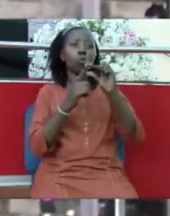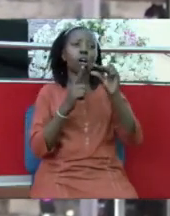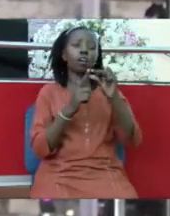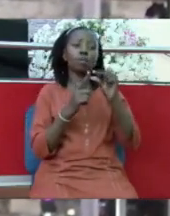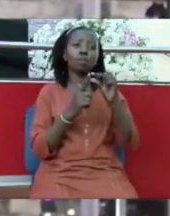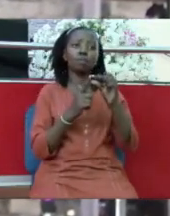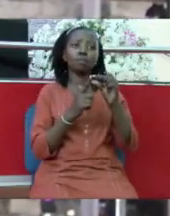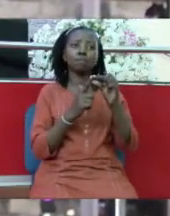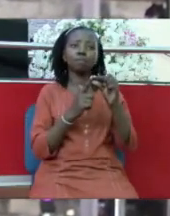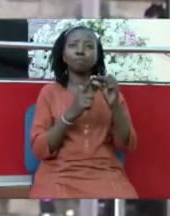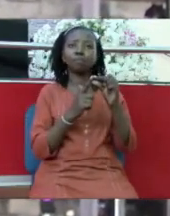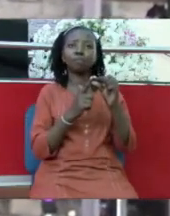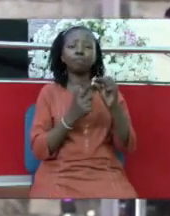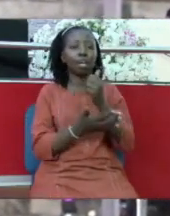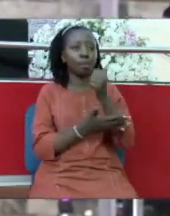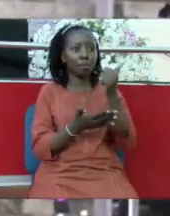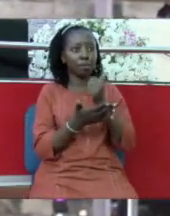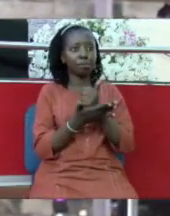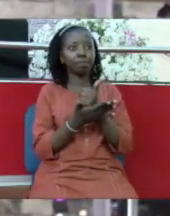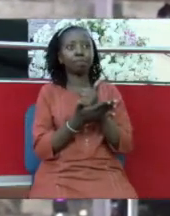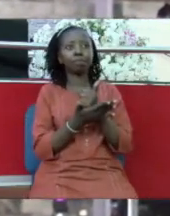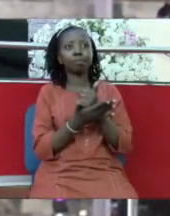Amen? Amen.